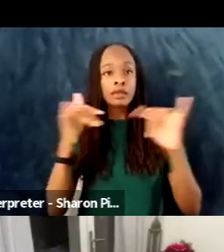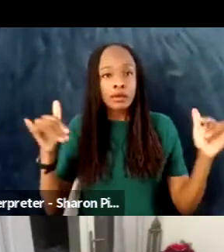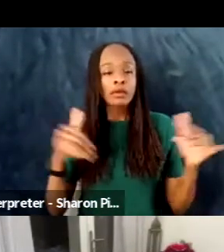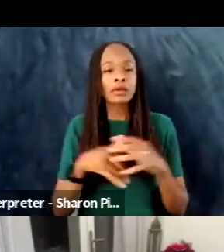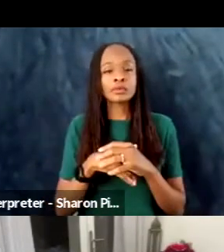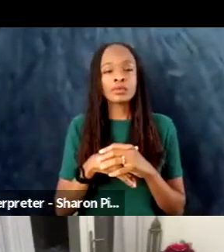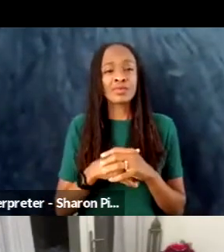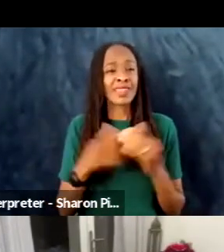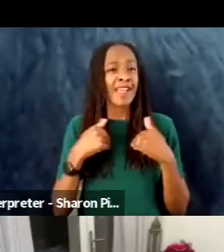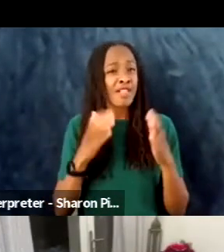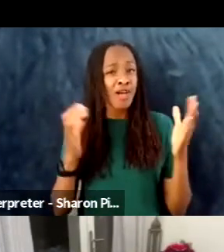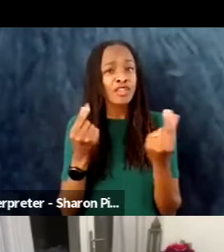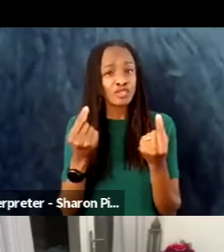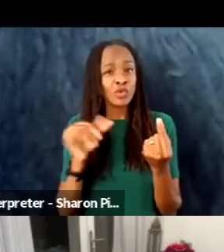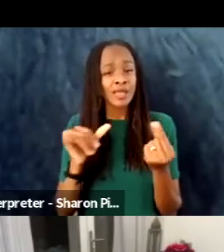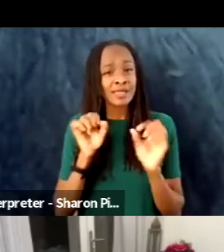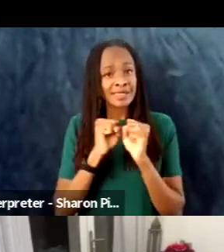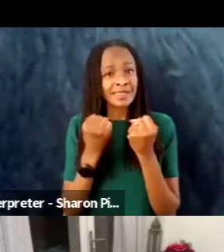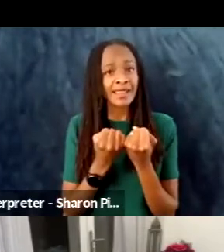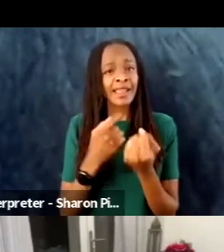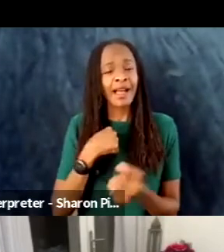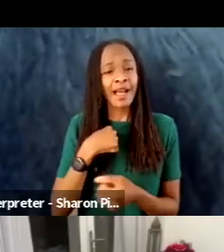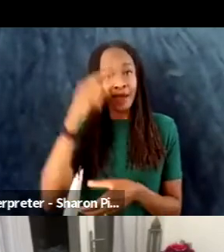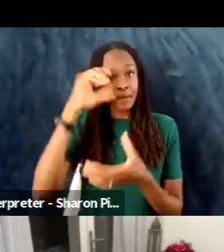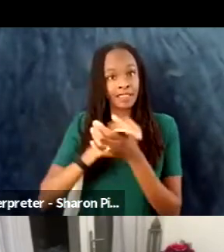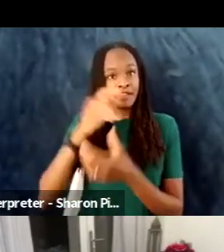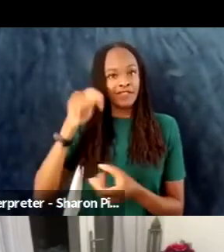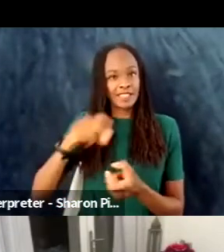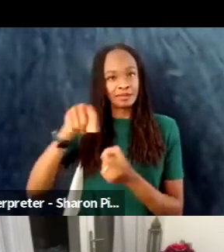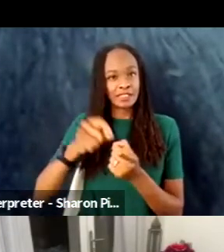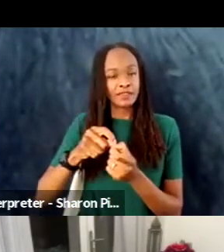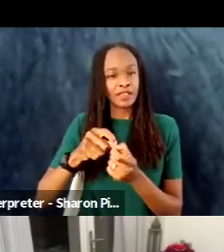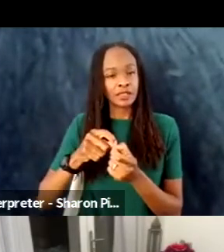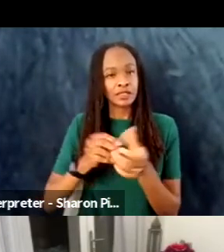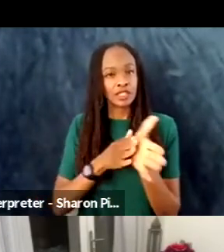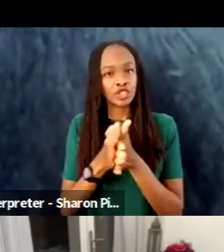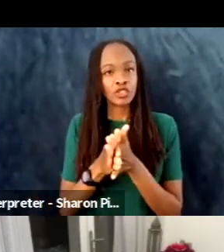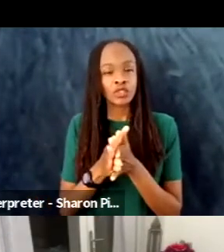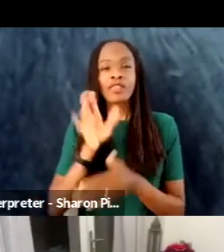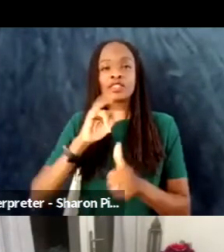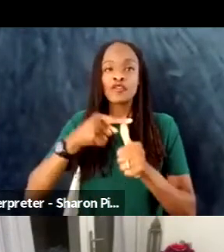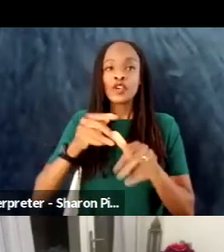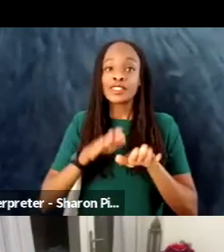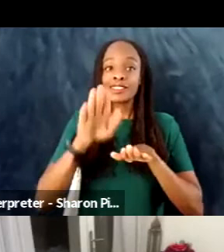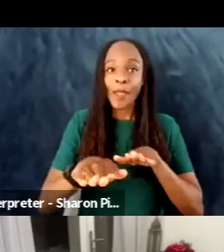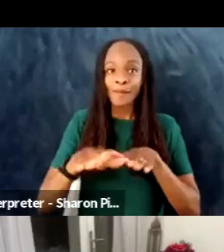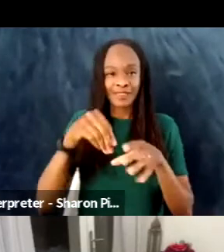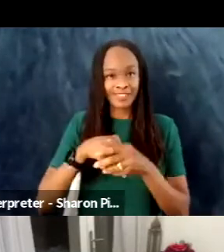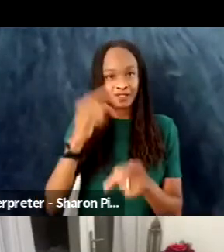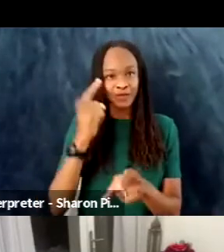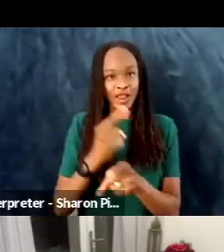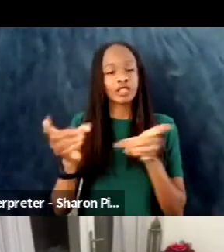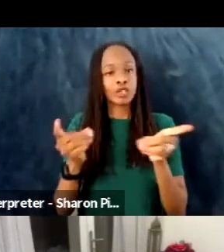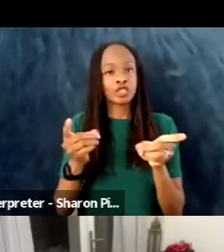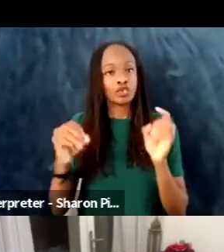But and I do believe that this particular initiative is absolutely the first step, maybe in the right direction, to